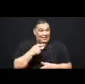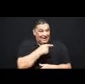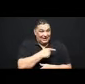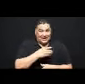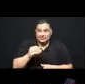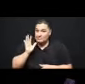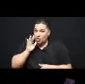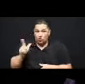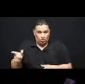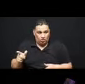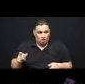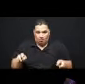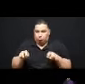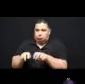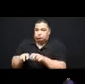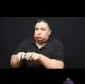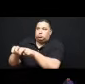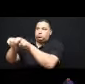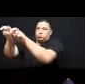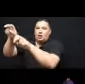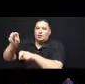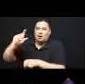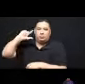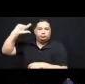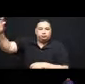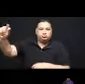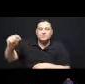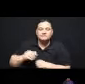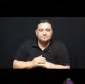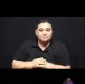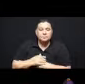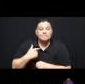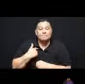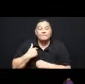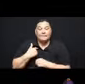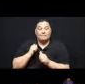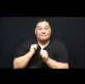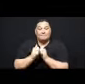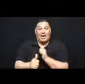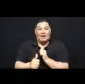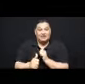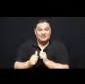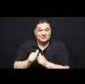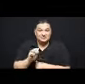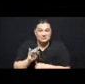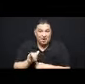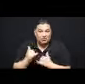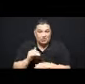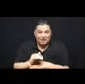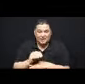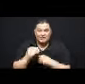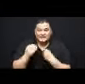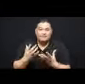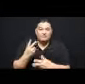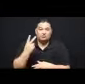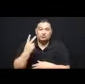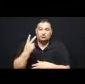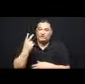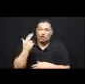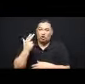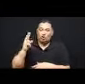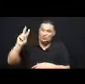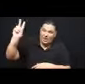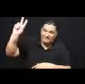the ridge. I'm passing by tonight, giving you a two-fingered wave. Can you see our headlights across the